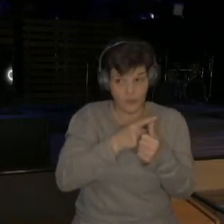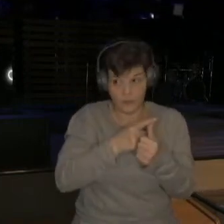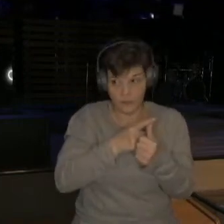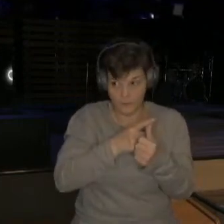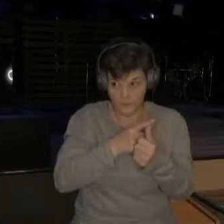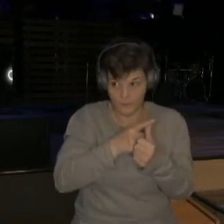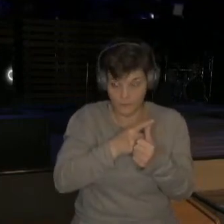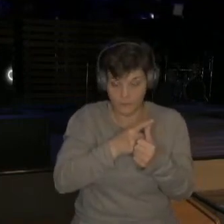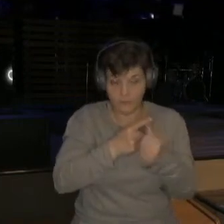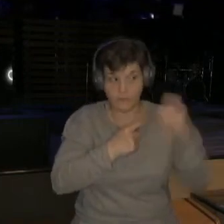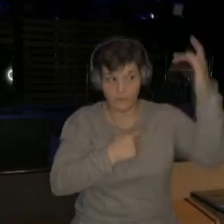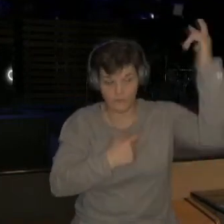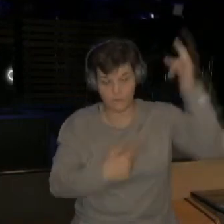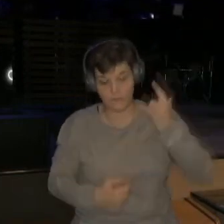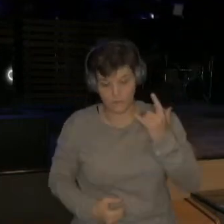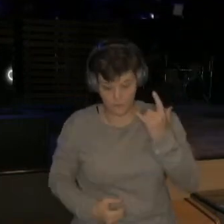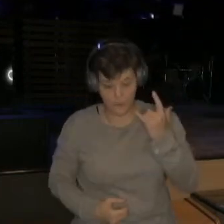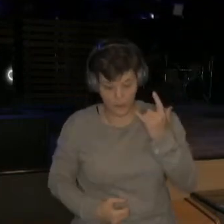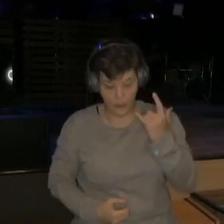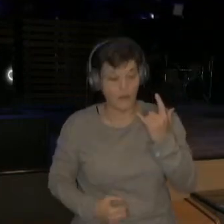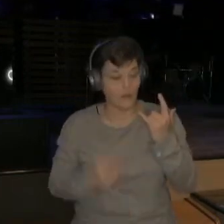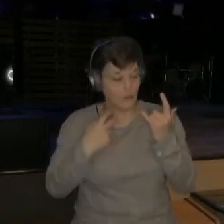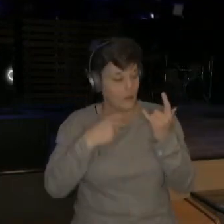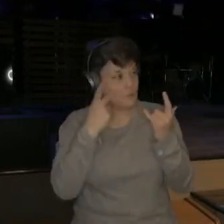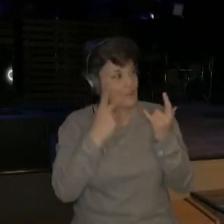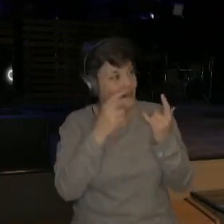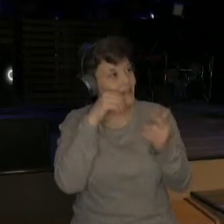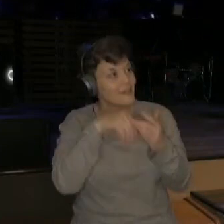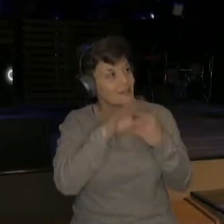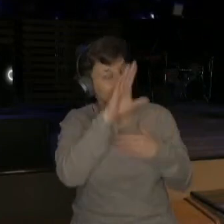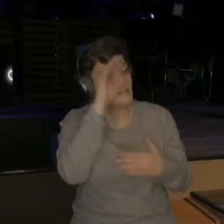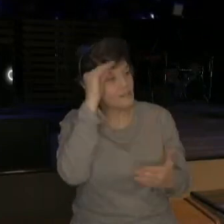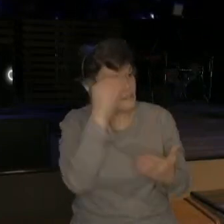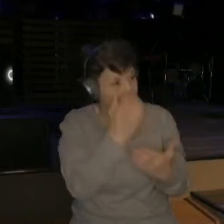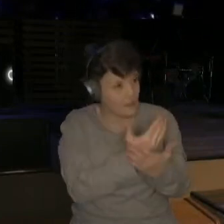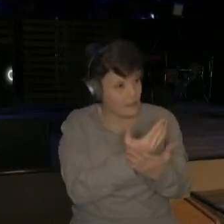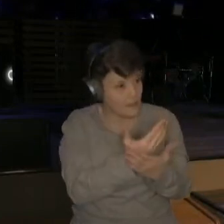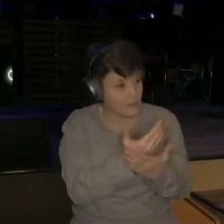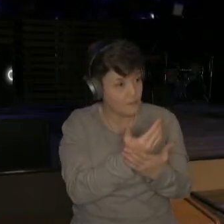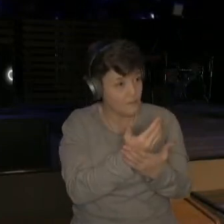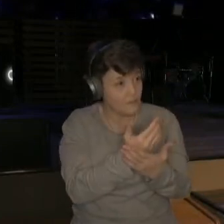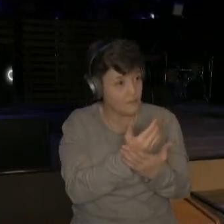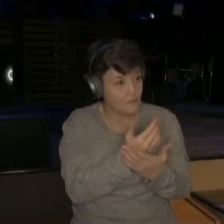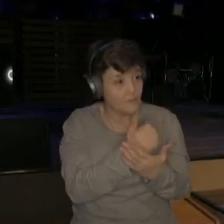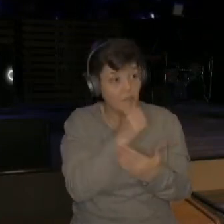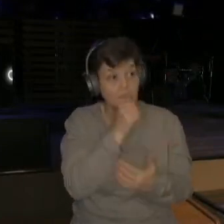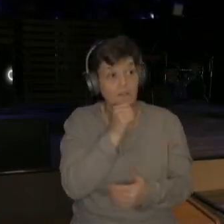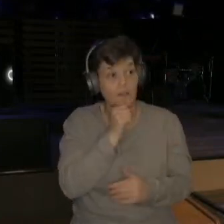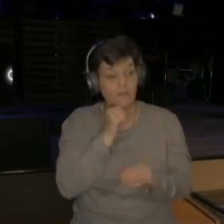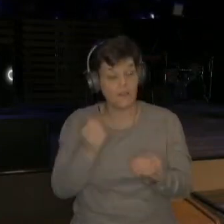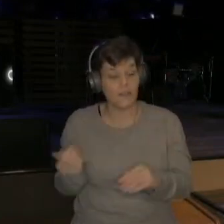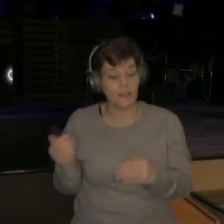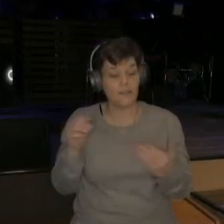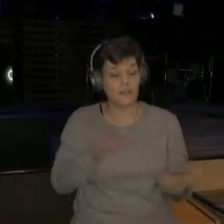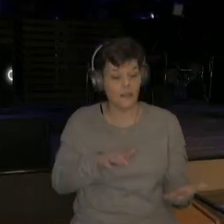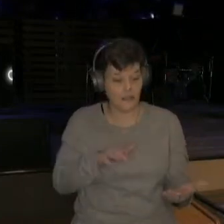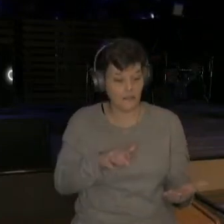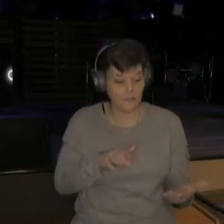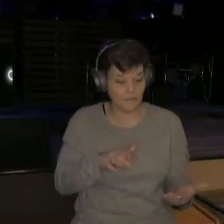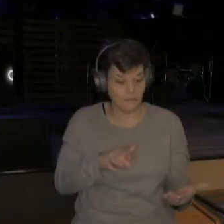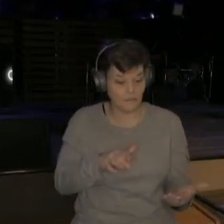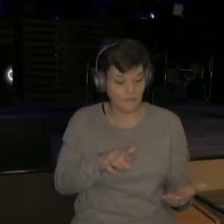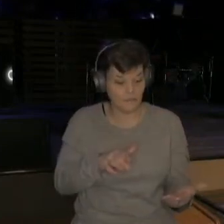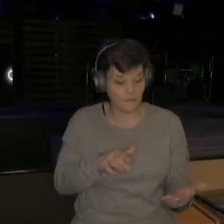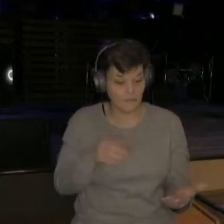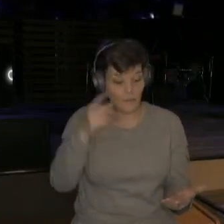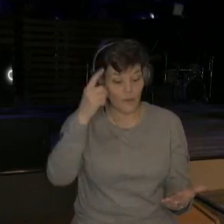in God's Son offering his life in order to reconcile us to God. And that love